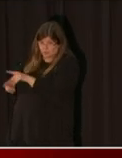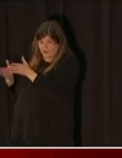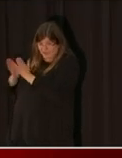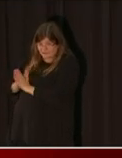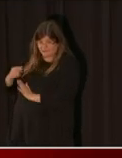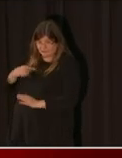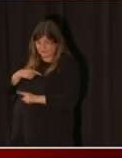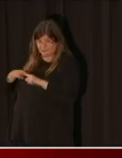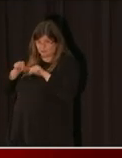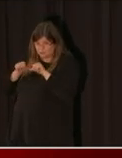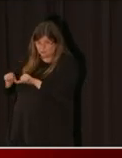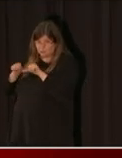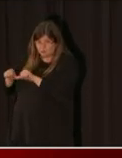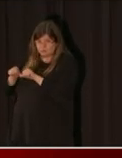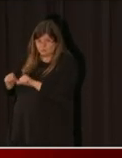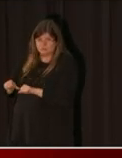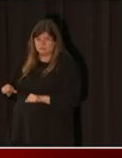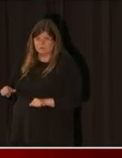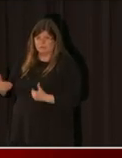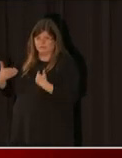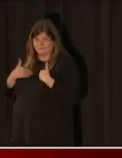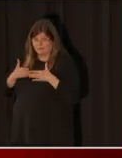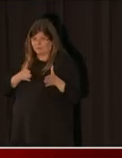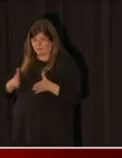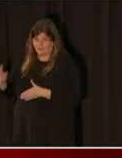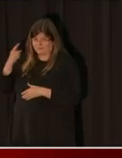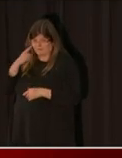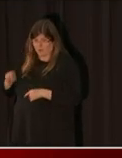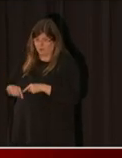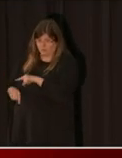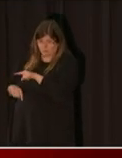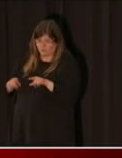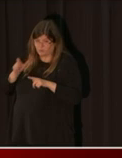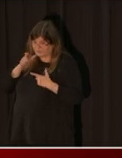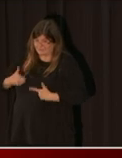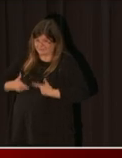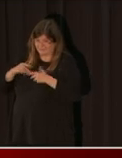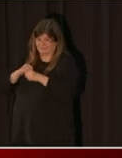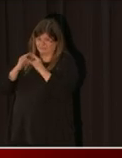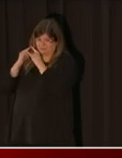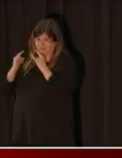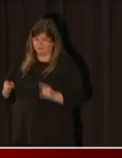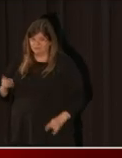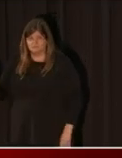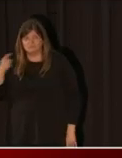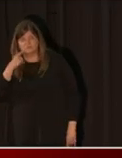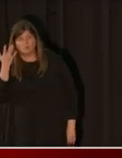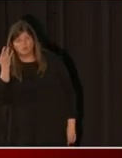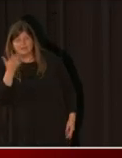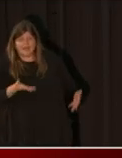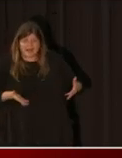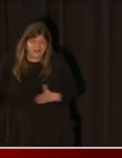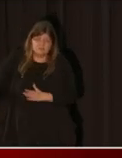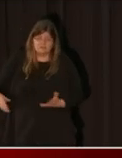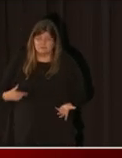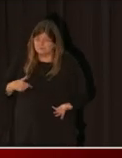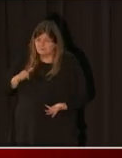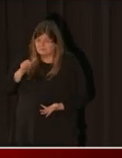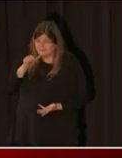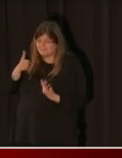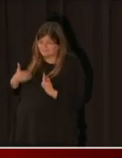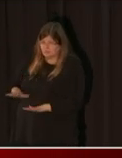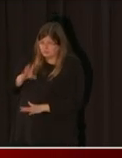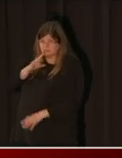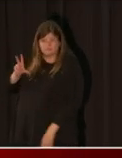have an encampment strategy, the answer is yes. Well, why aren't they allowed so let me finish. May I finish? And